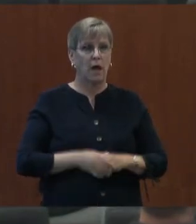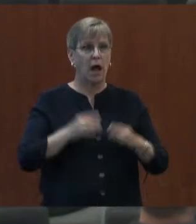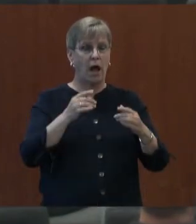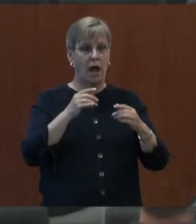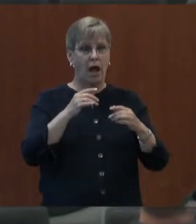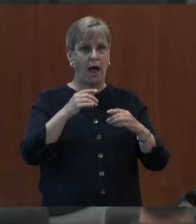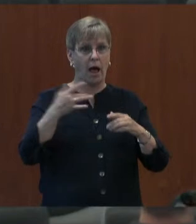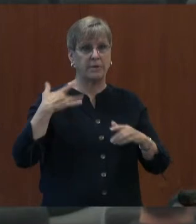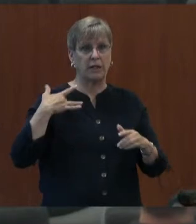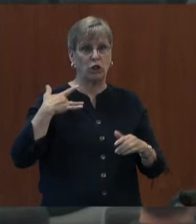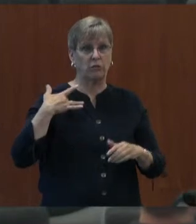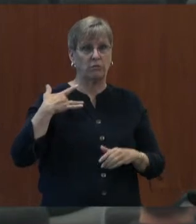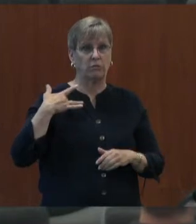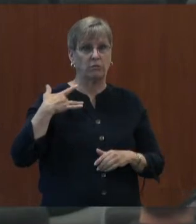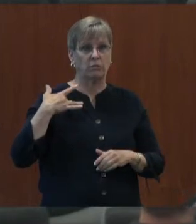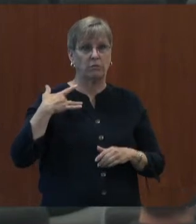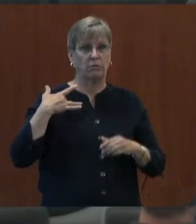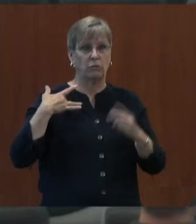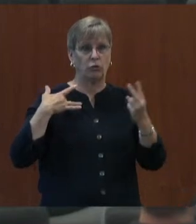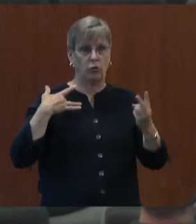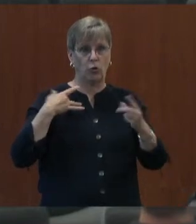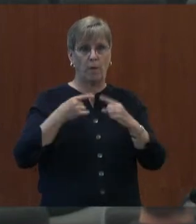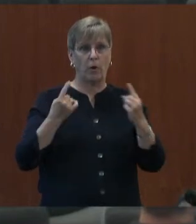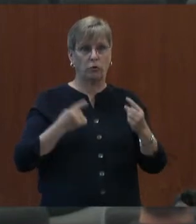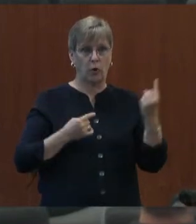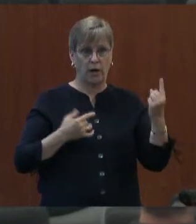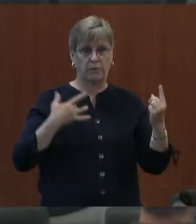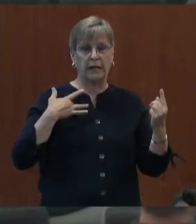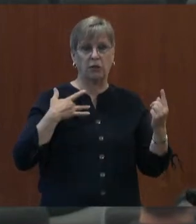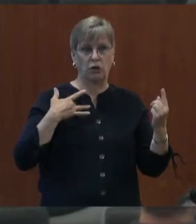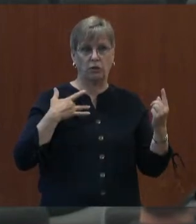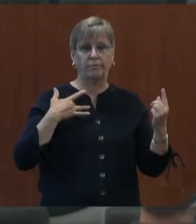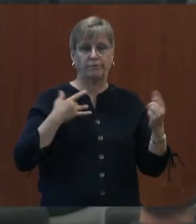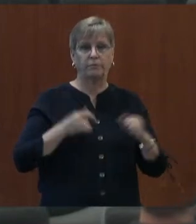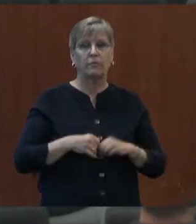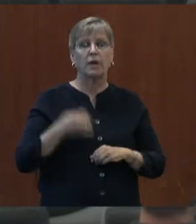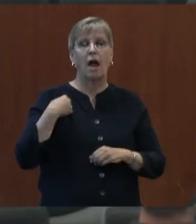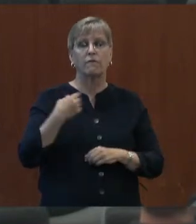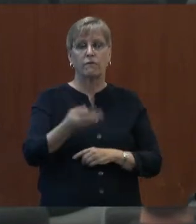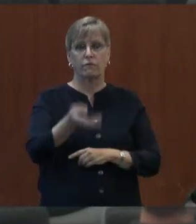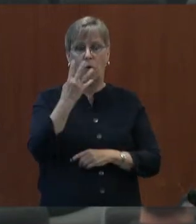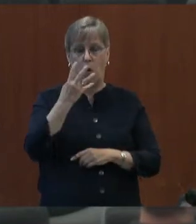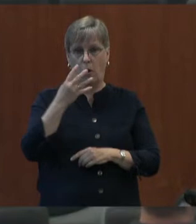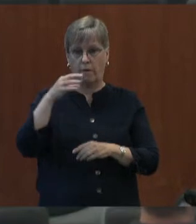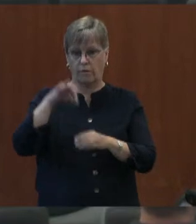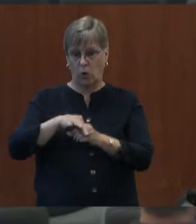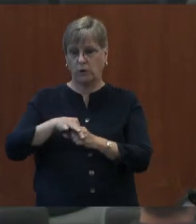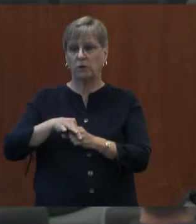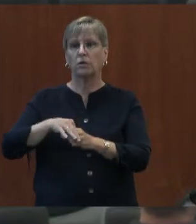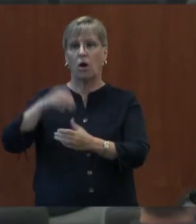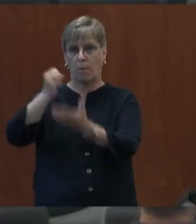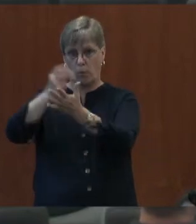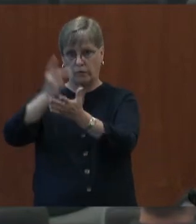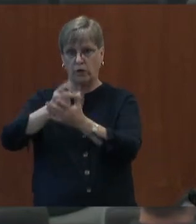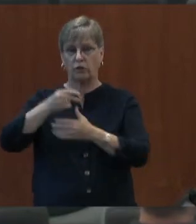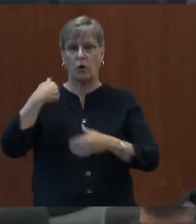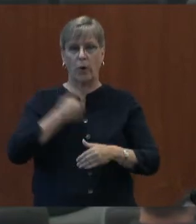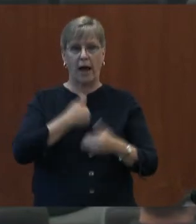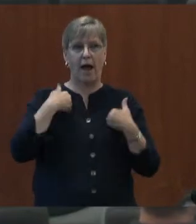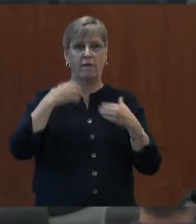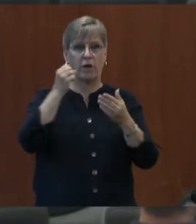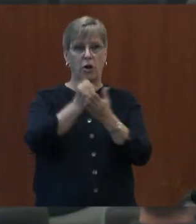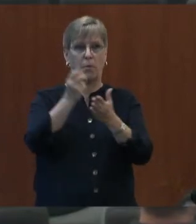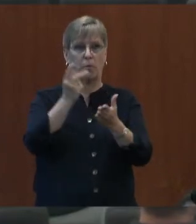Abstaining? All right, we do have 4 votes in the affirmative, so we do have an